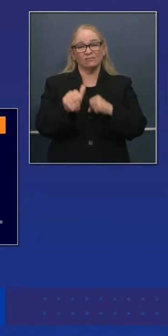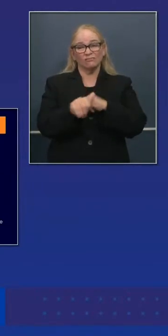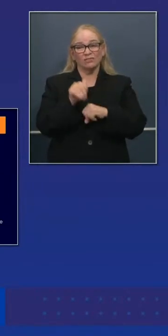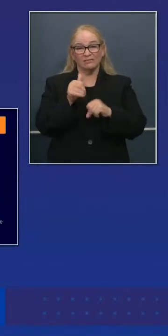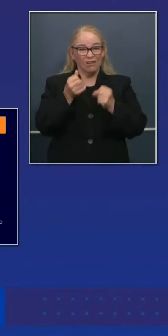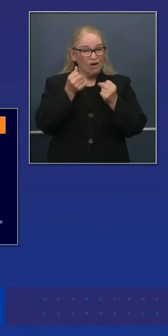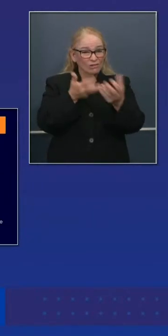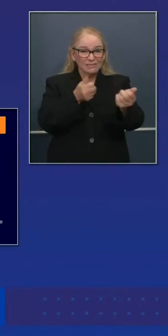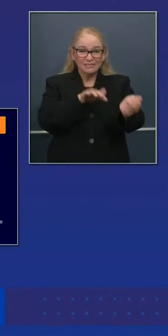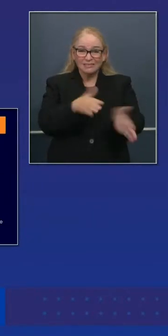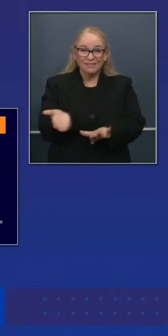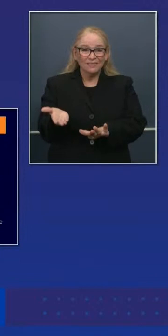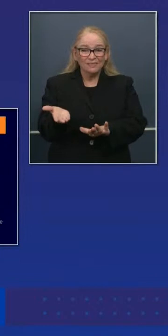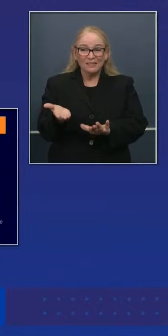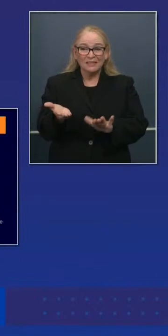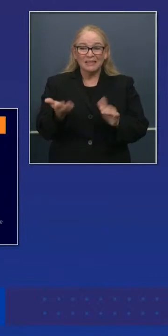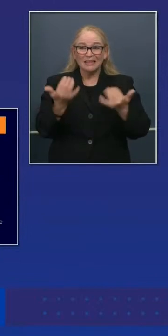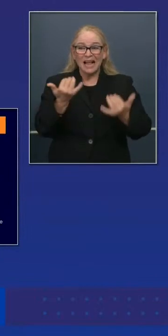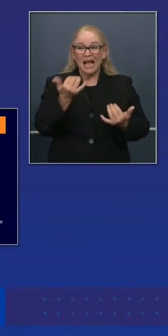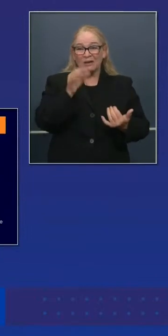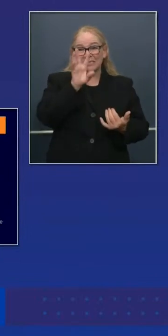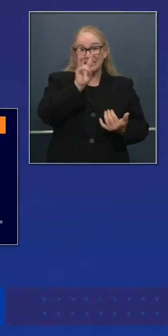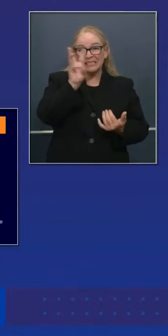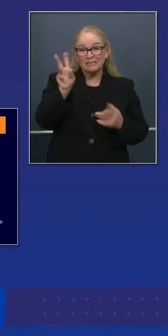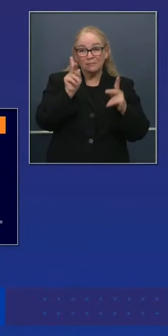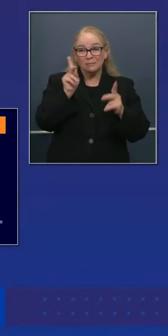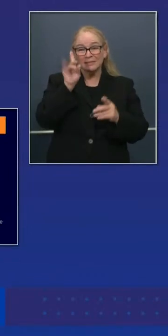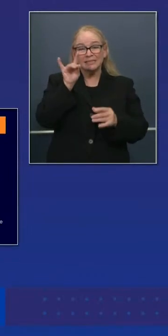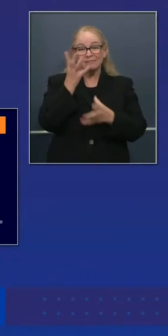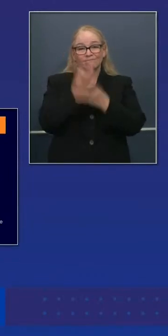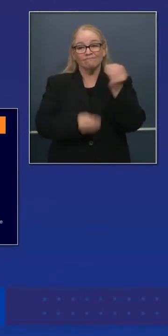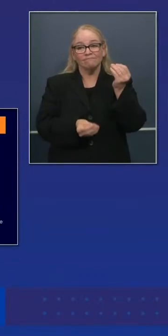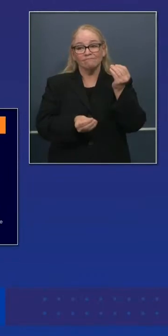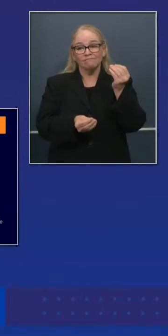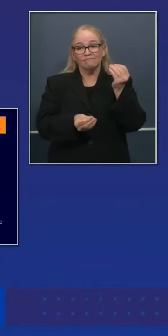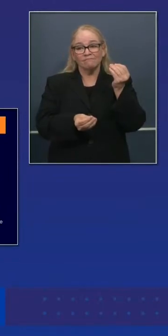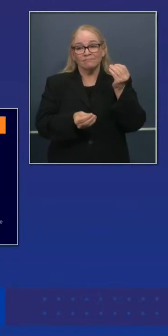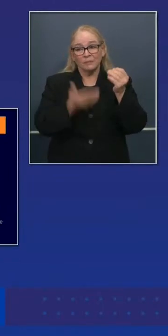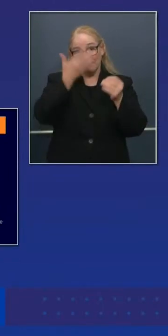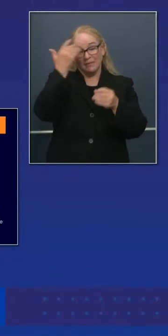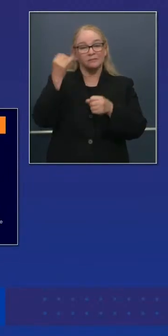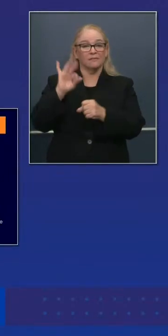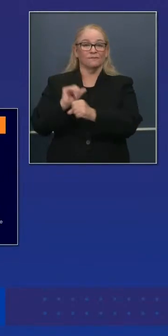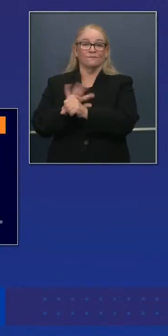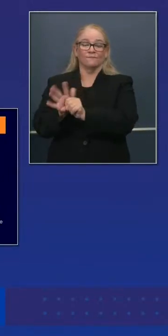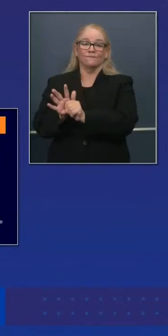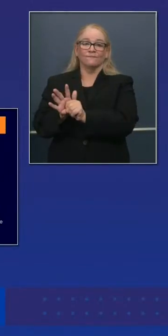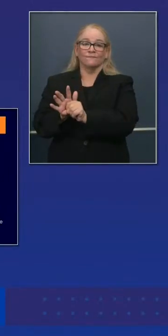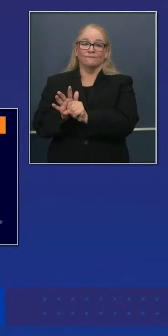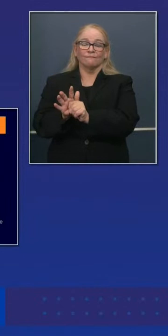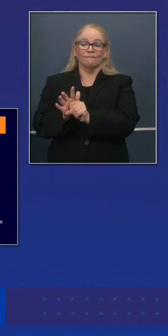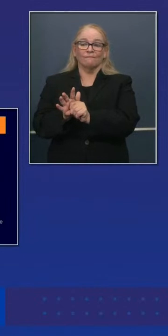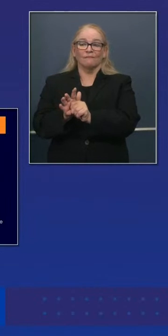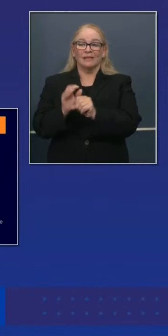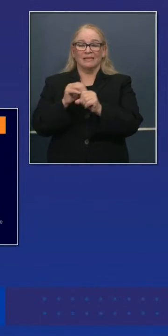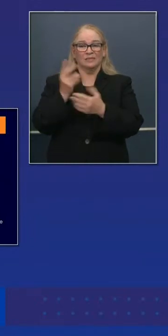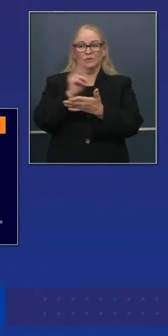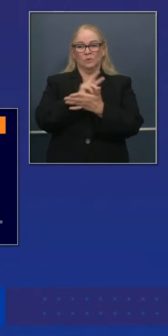today 66 human beings lost their lives to COVID-19. That averages, when you look at a 14-day period,